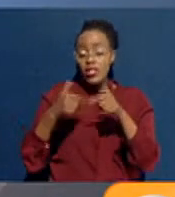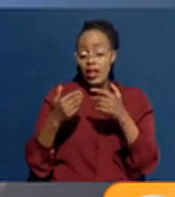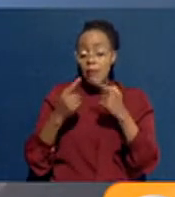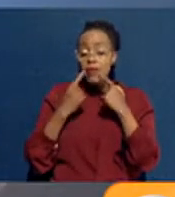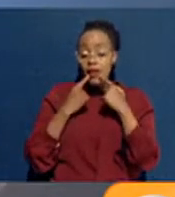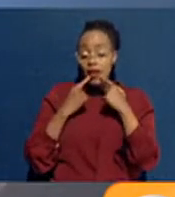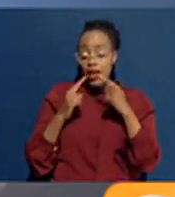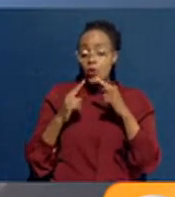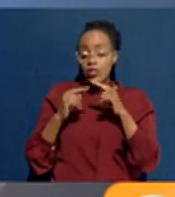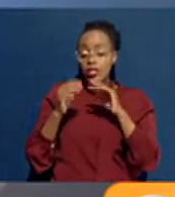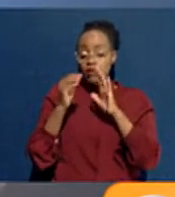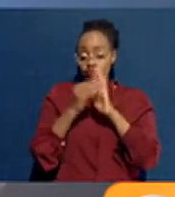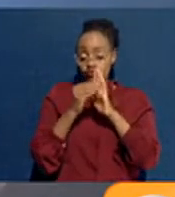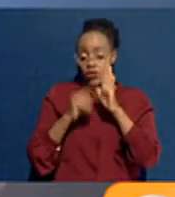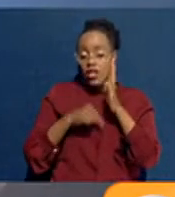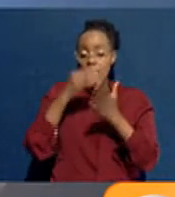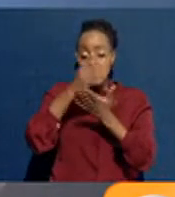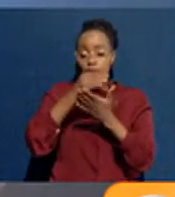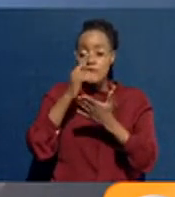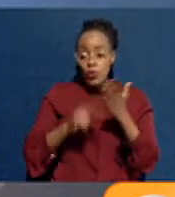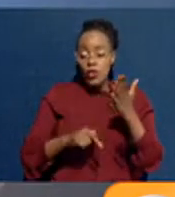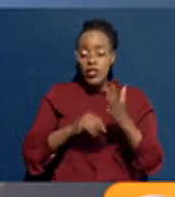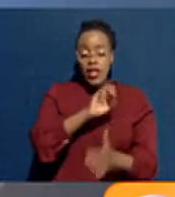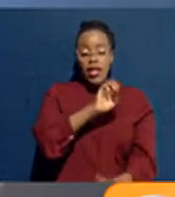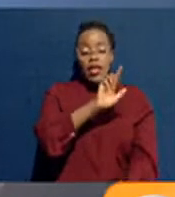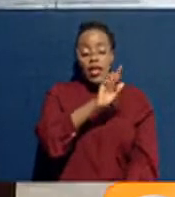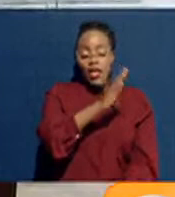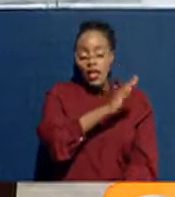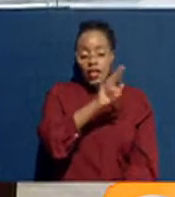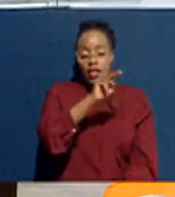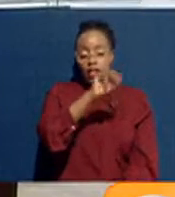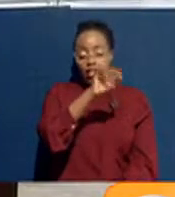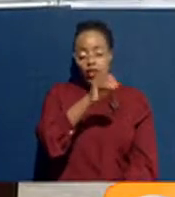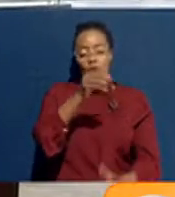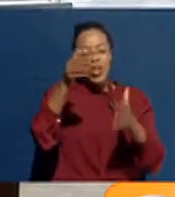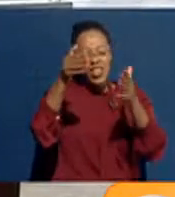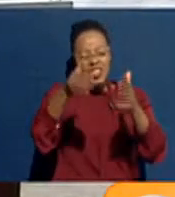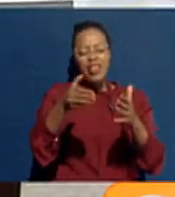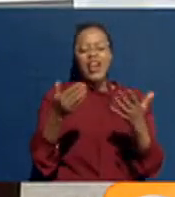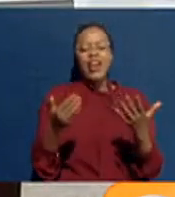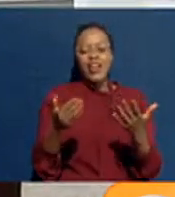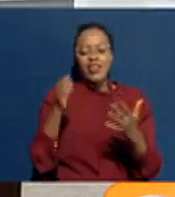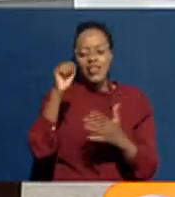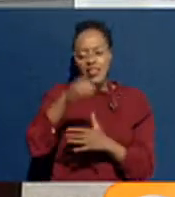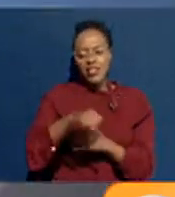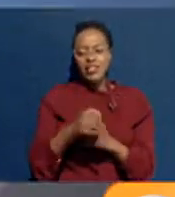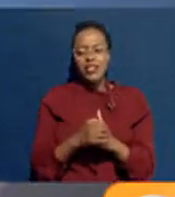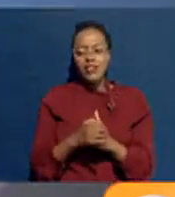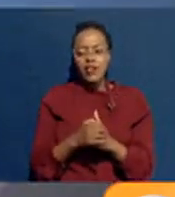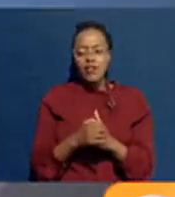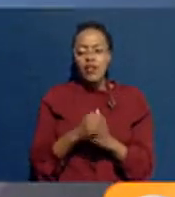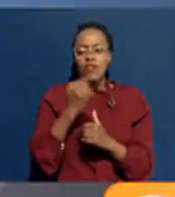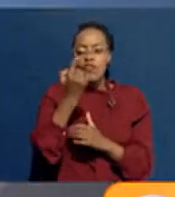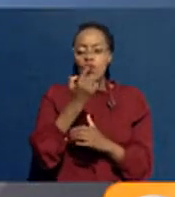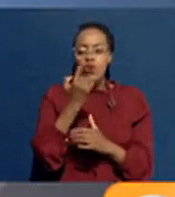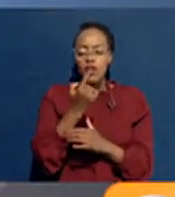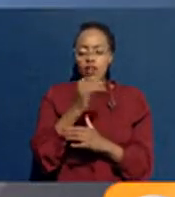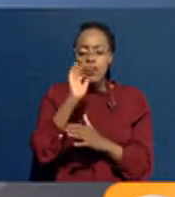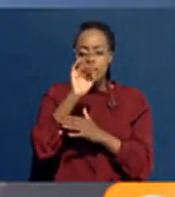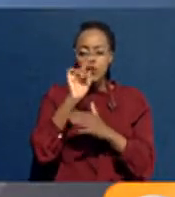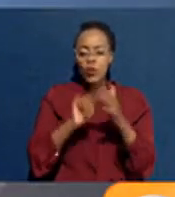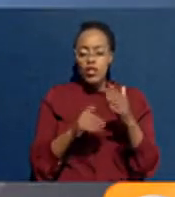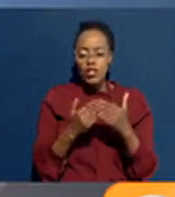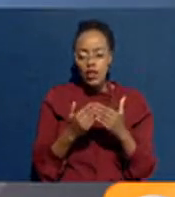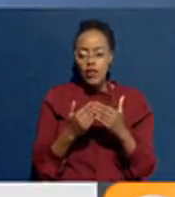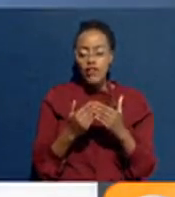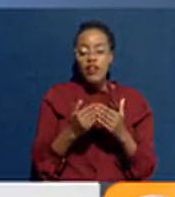situation. So the true position is that El Nino is here? El Nino is here. Okay. What I could add is that no two